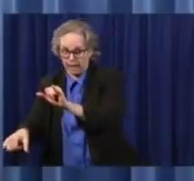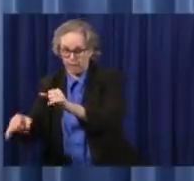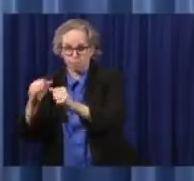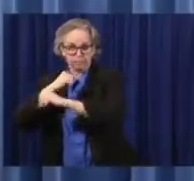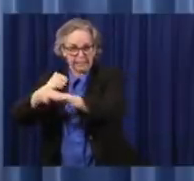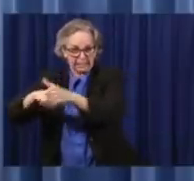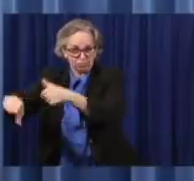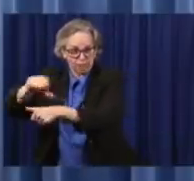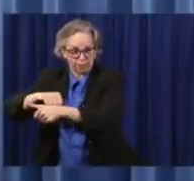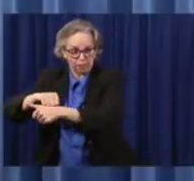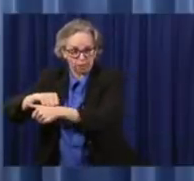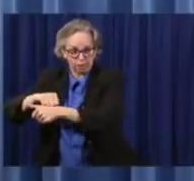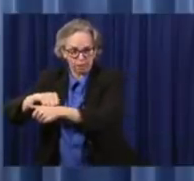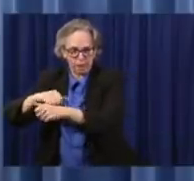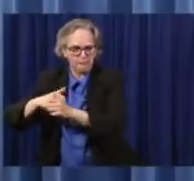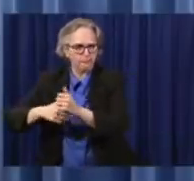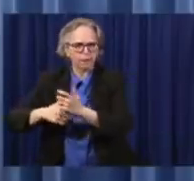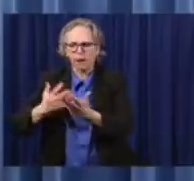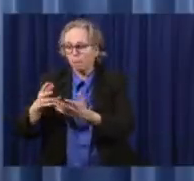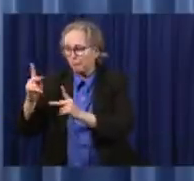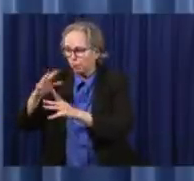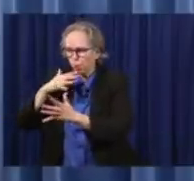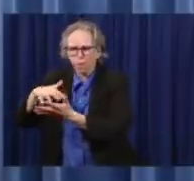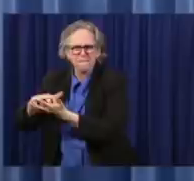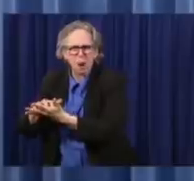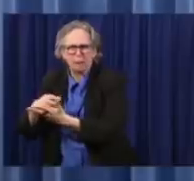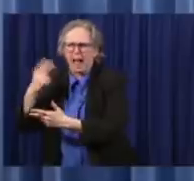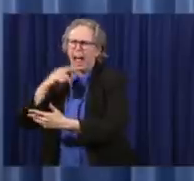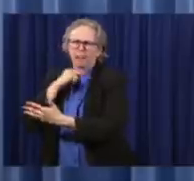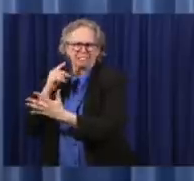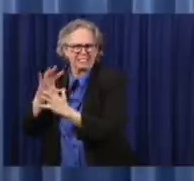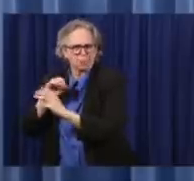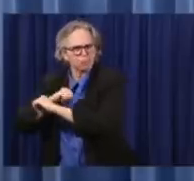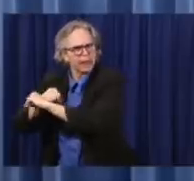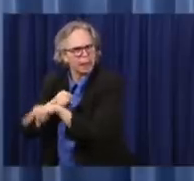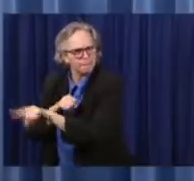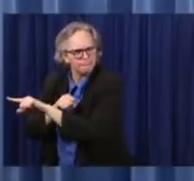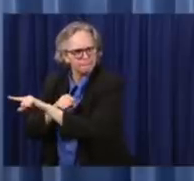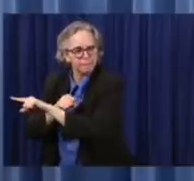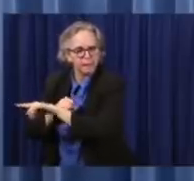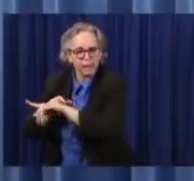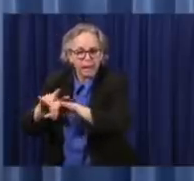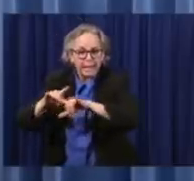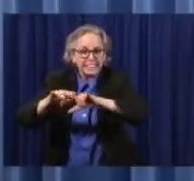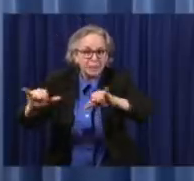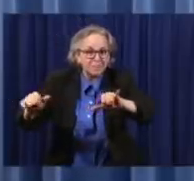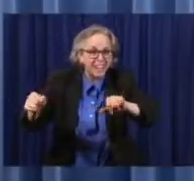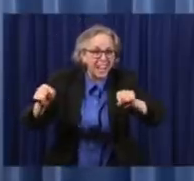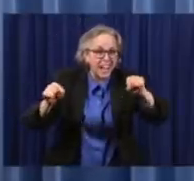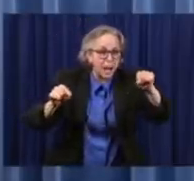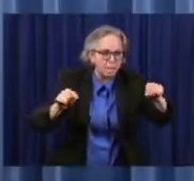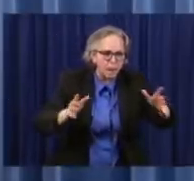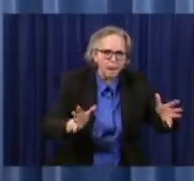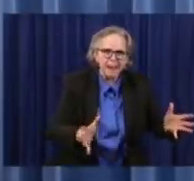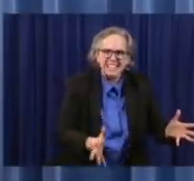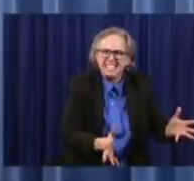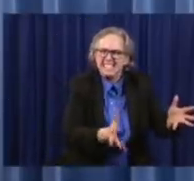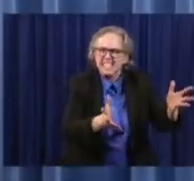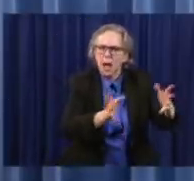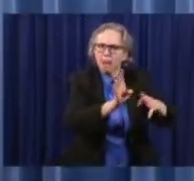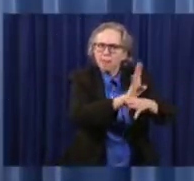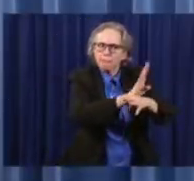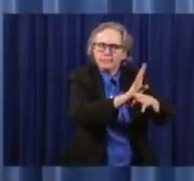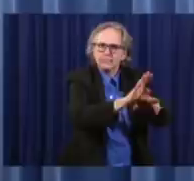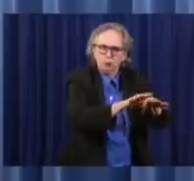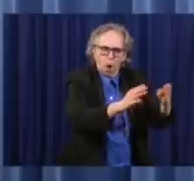most vulnerable, and at the same time, move our business back